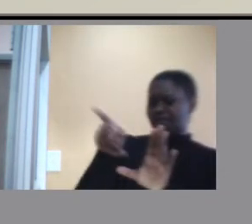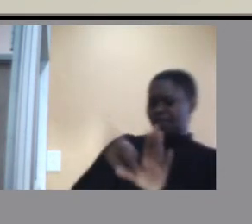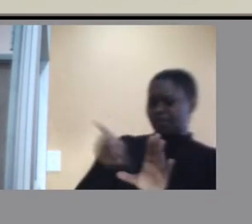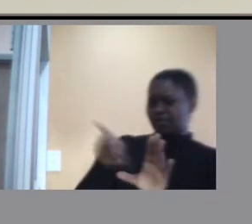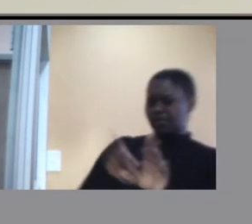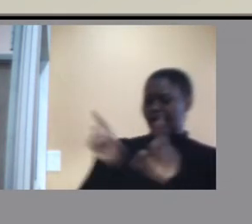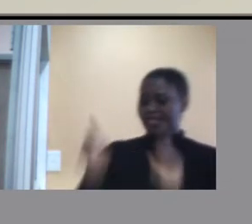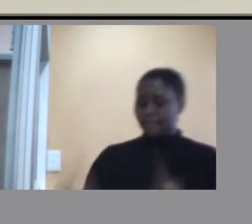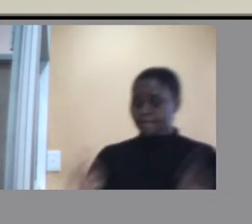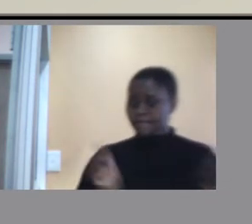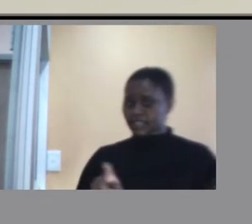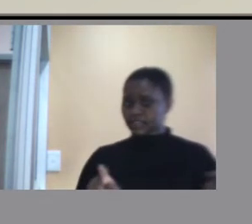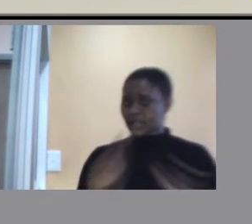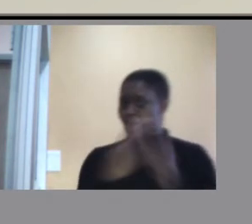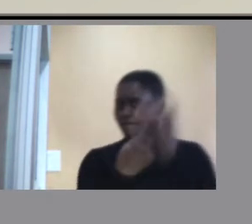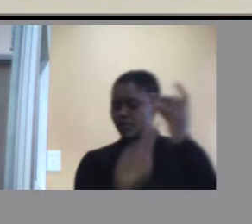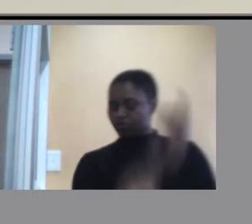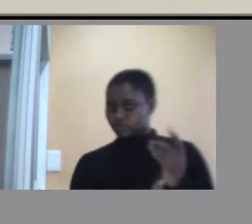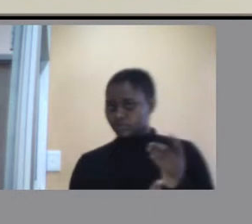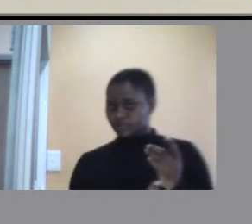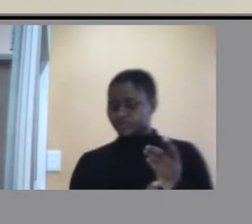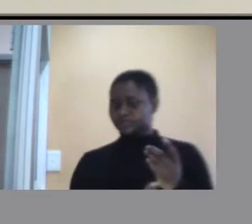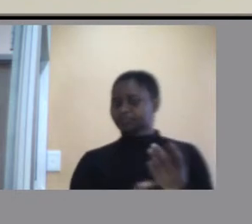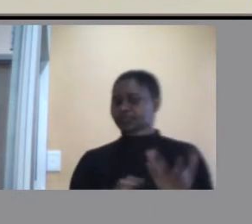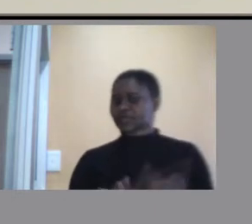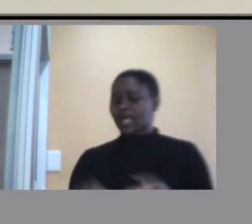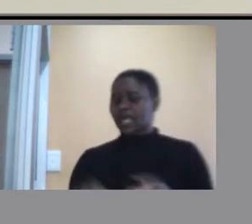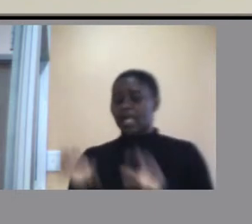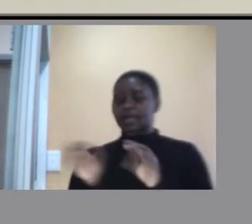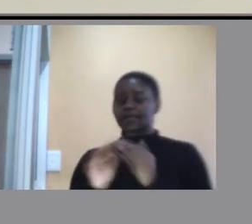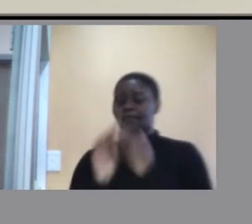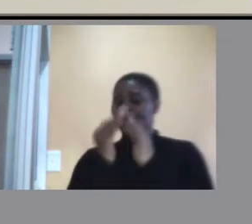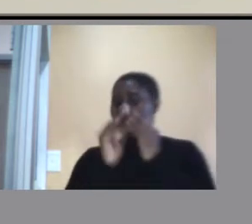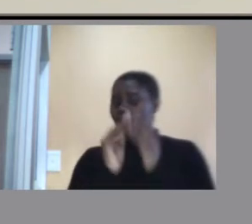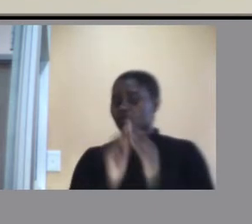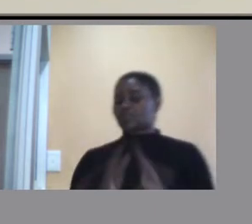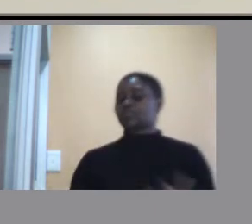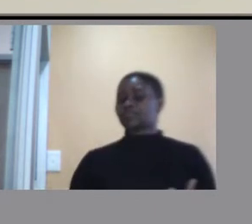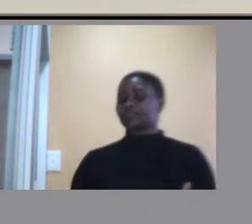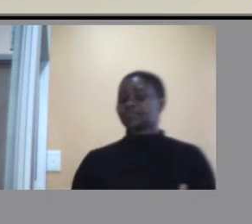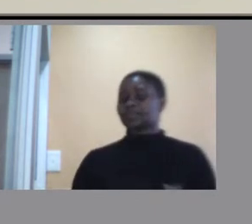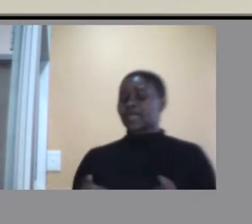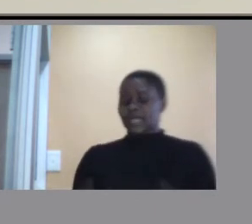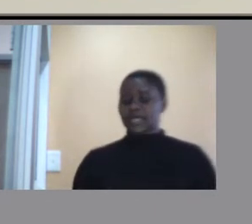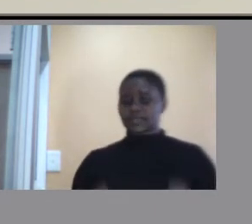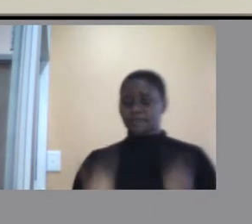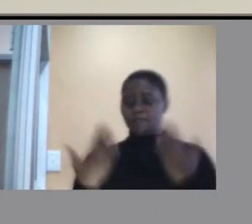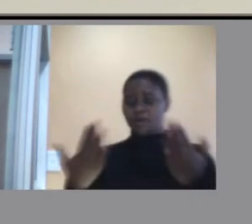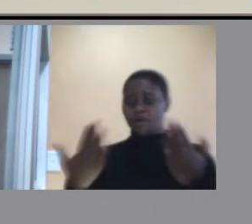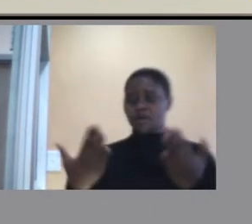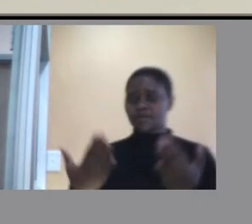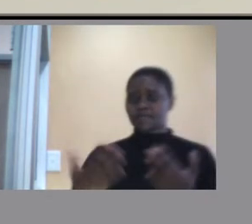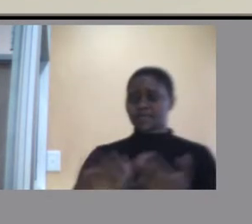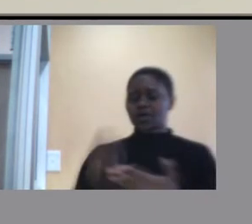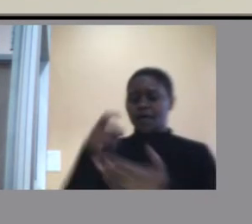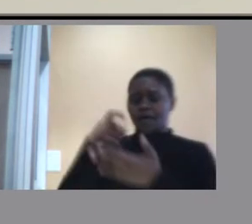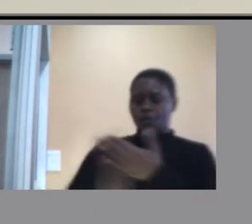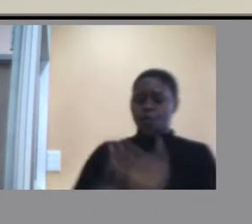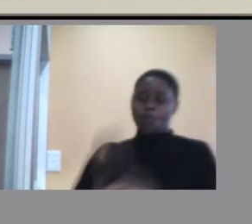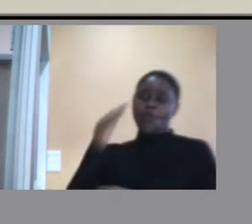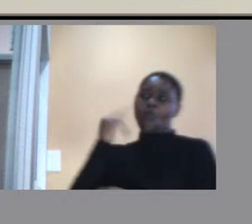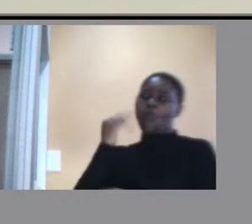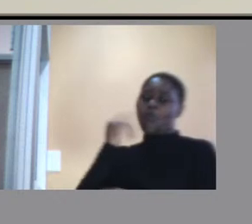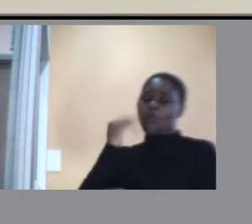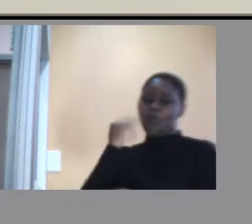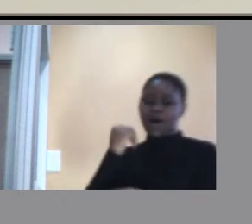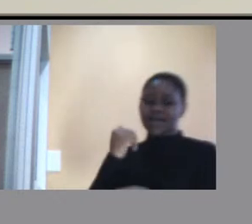bought out the cold white population. It offered a price to the white worker